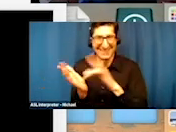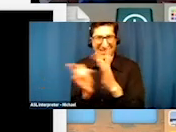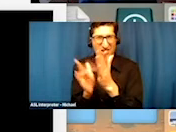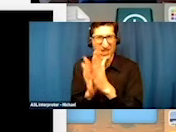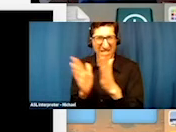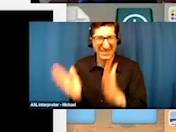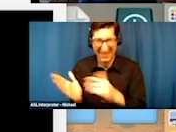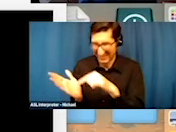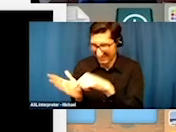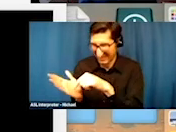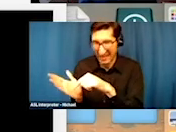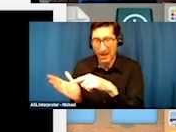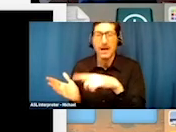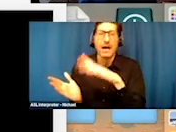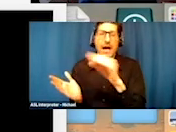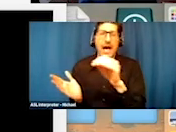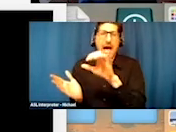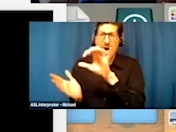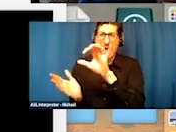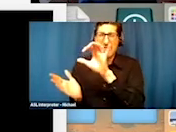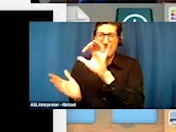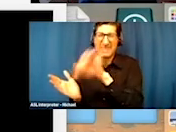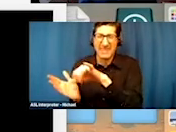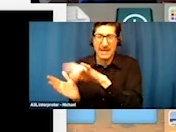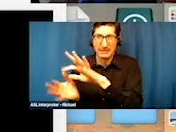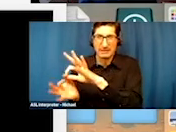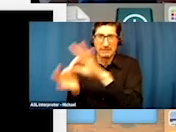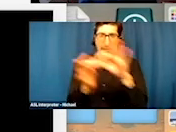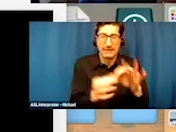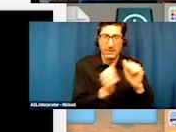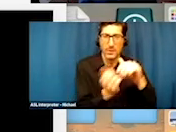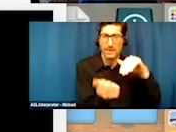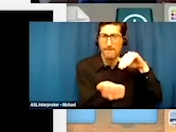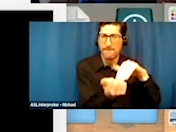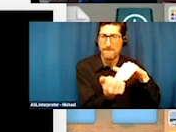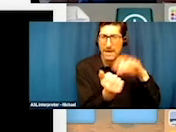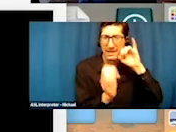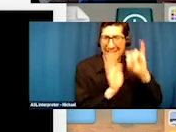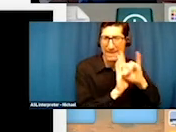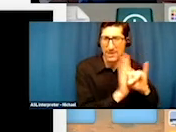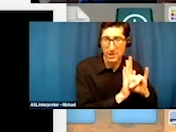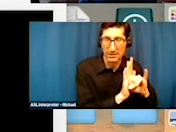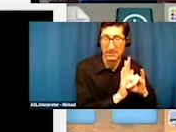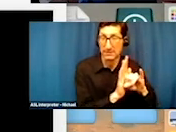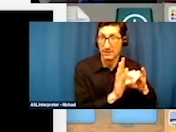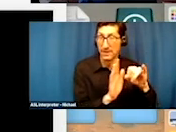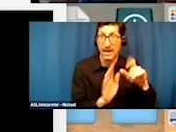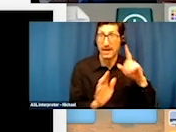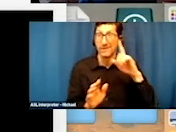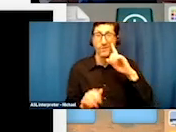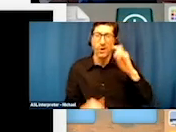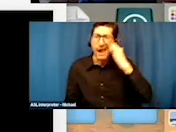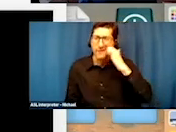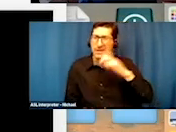this in common with medical images, which is that they're mysterious to the everyday viewer.